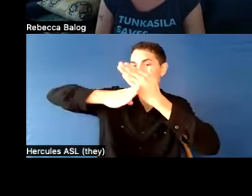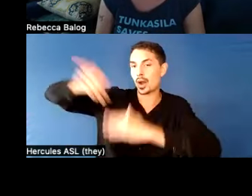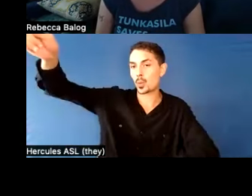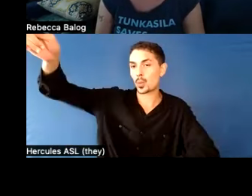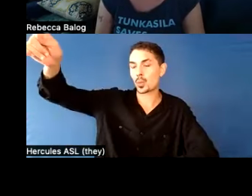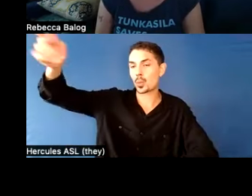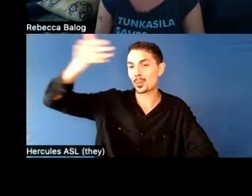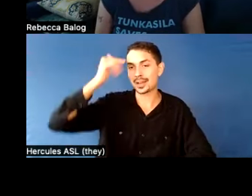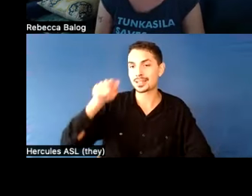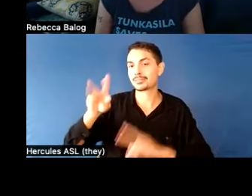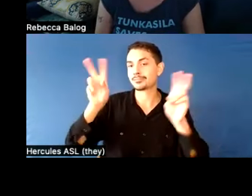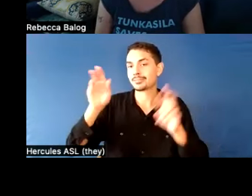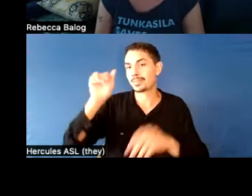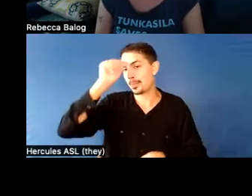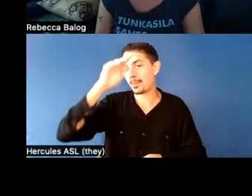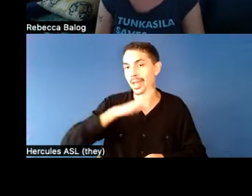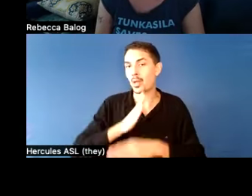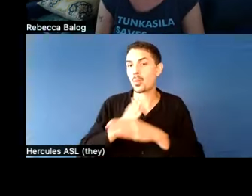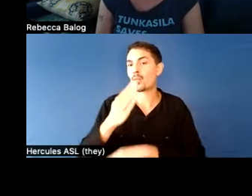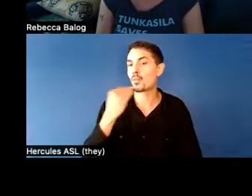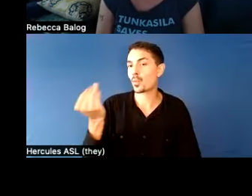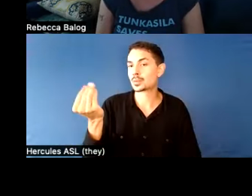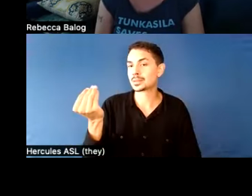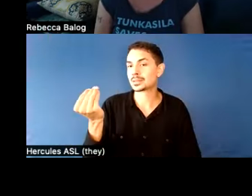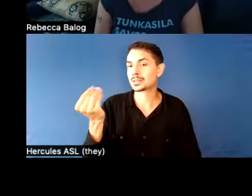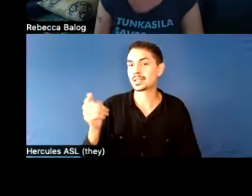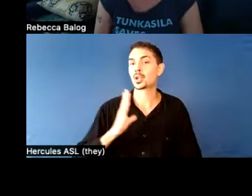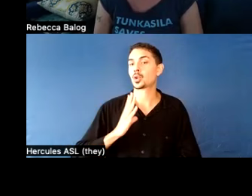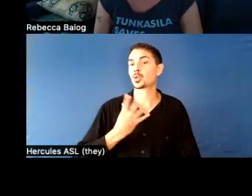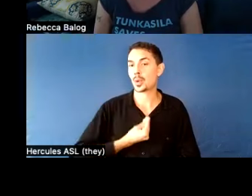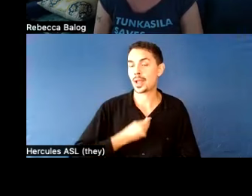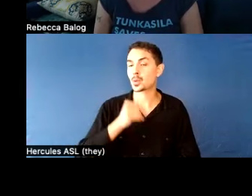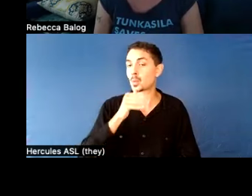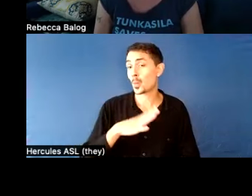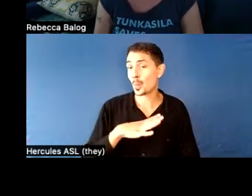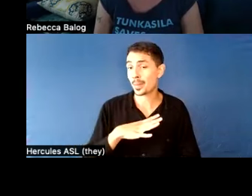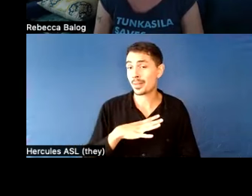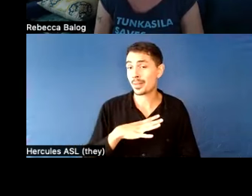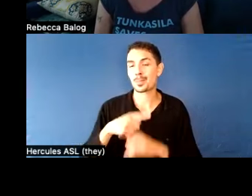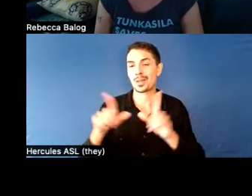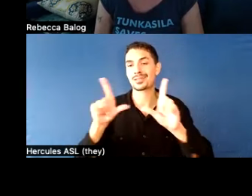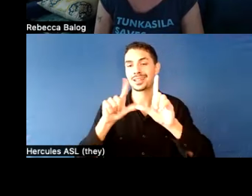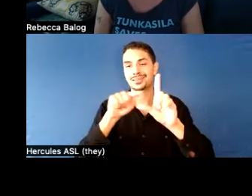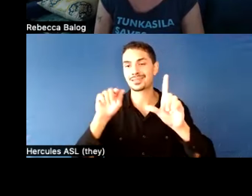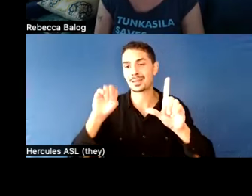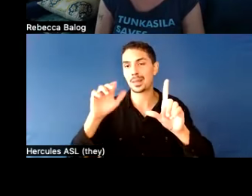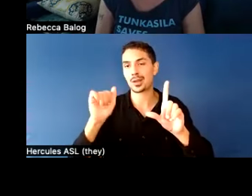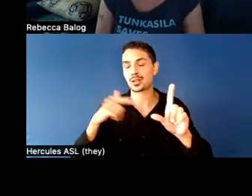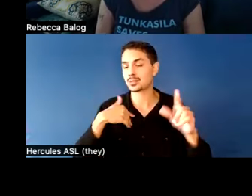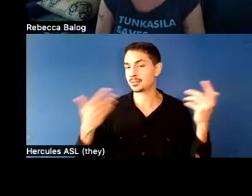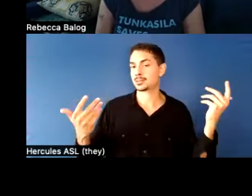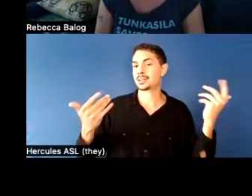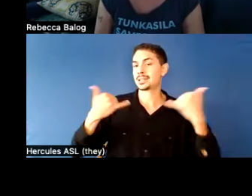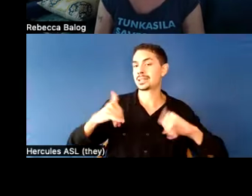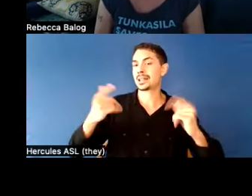because they were a male over the age of 14 who was a transgender woman. So like that's still happening because policies